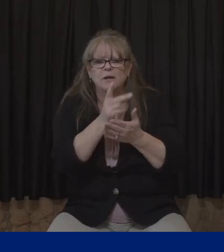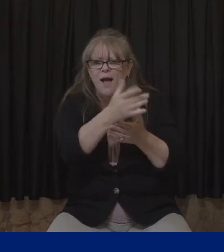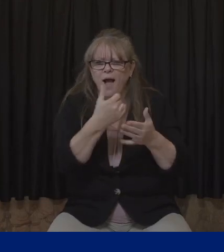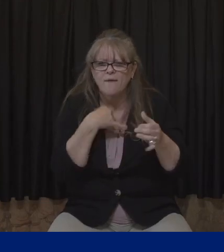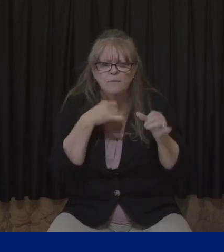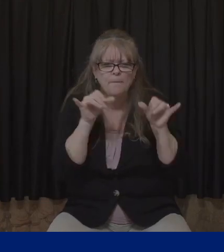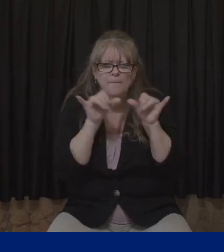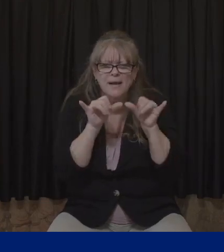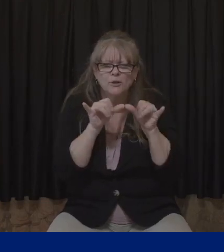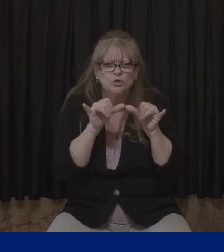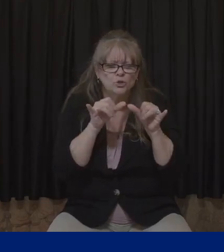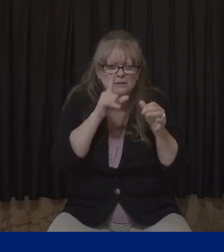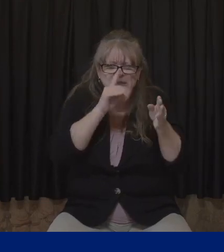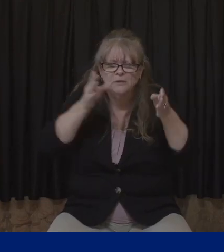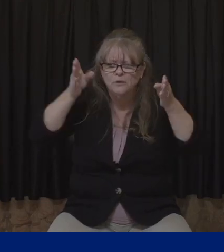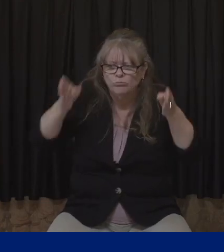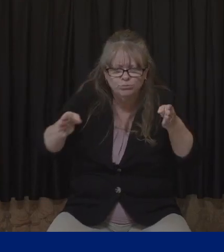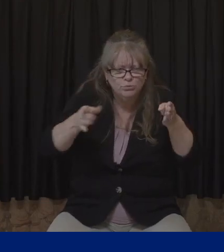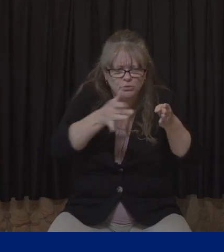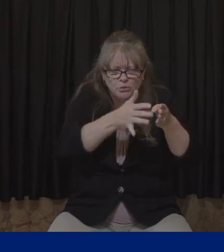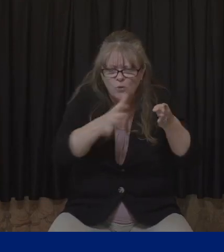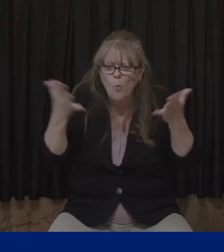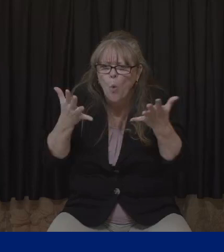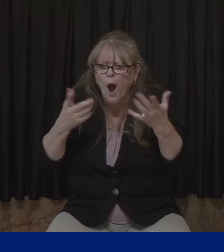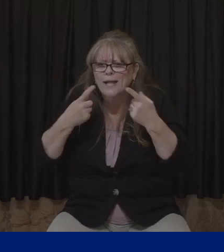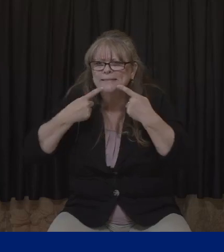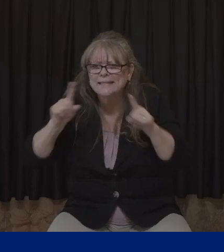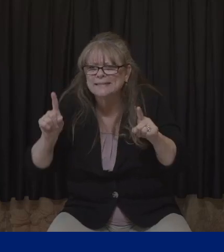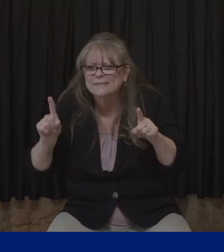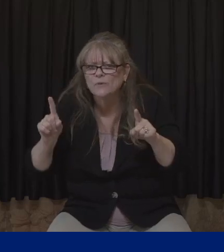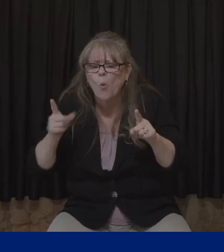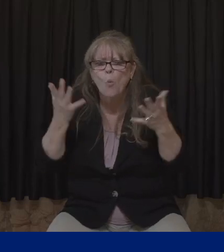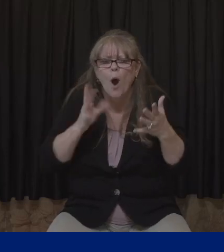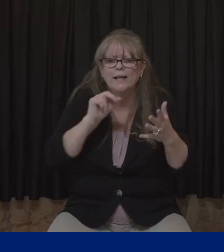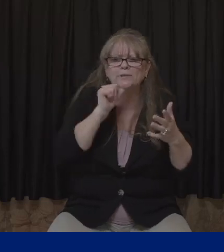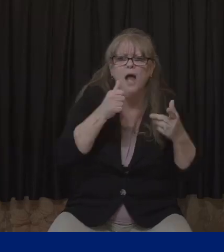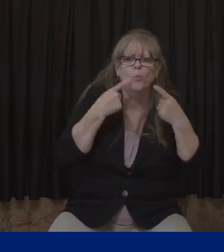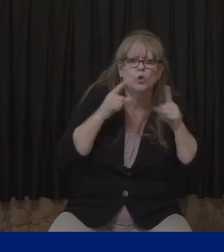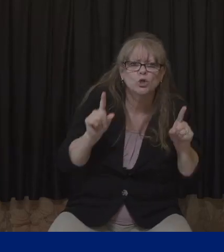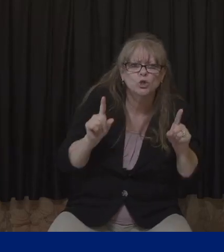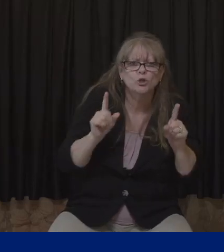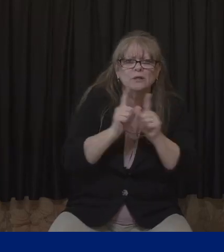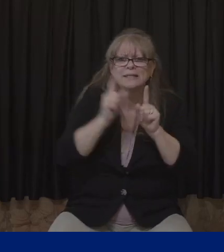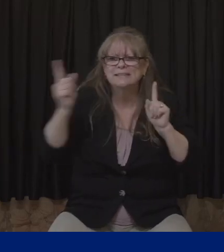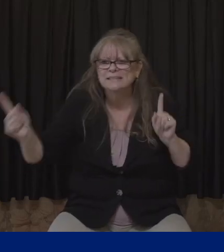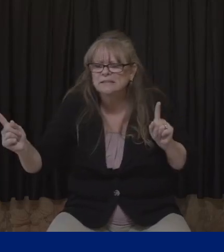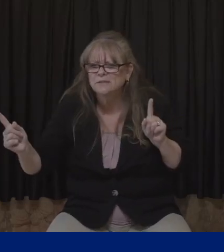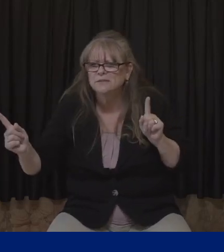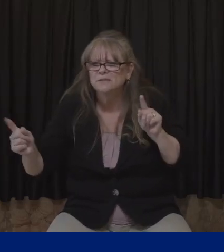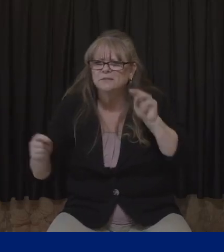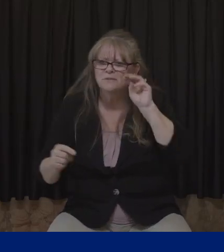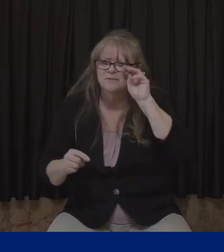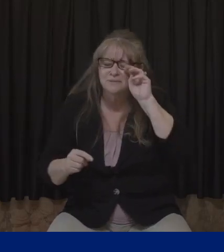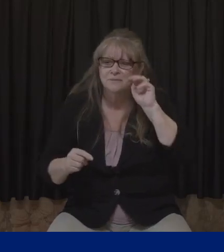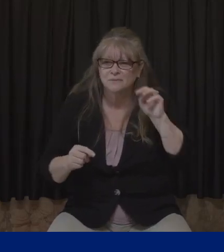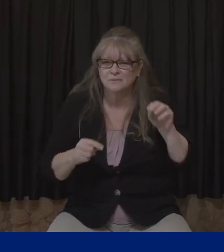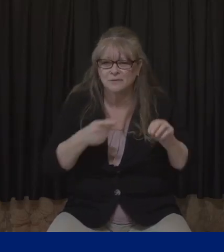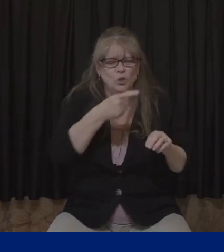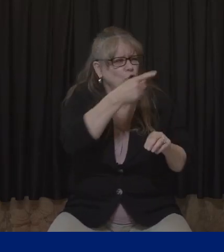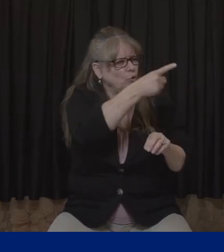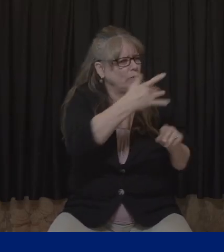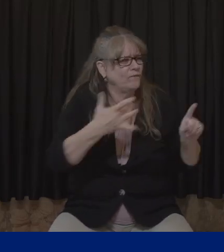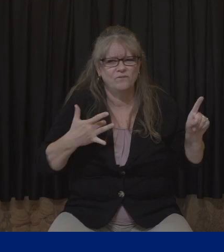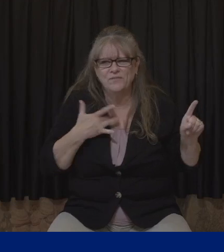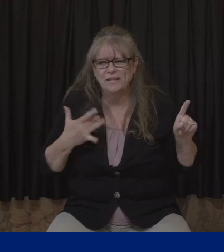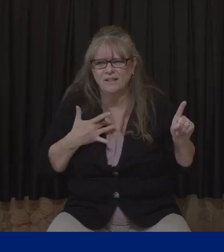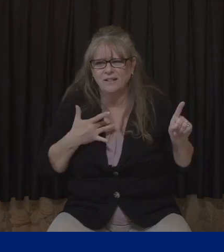is at ensuring proper distancing? And will you be able to lock down again in time before a second spike happens? Yeah, so we